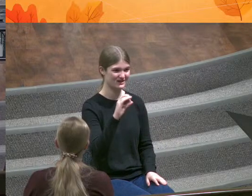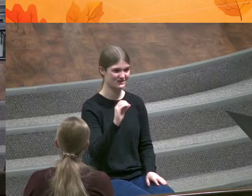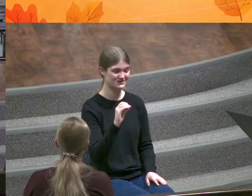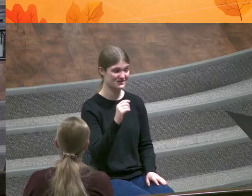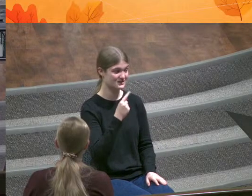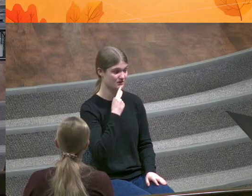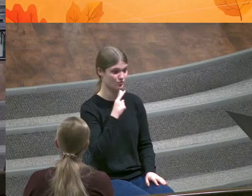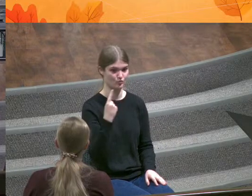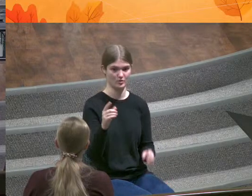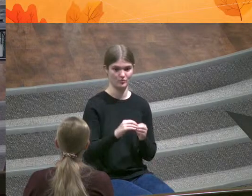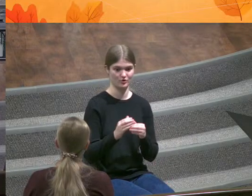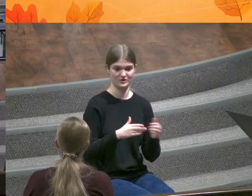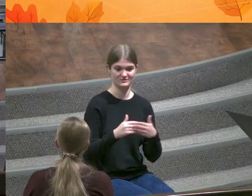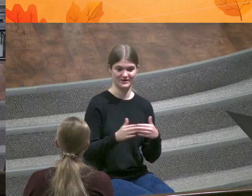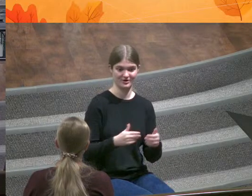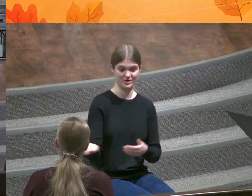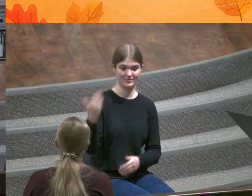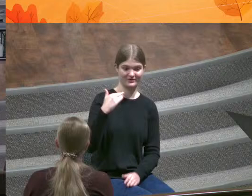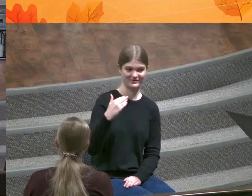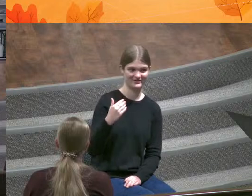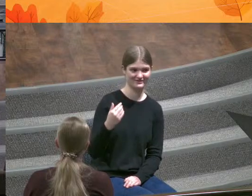matter.